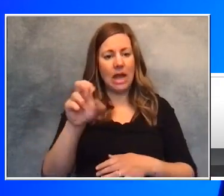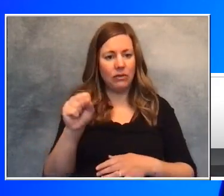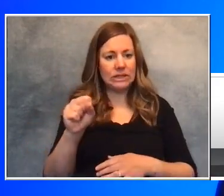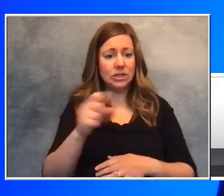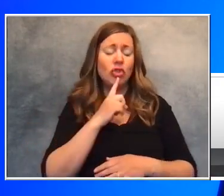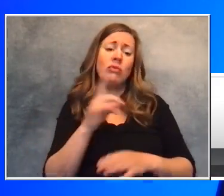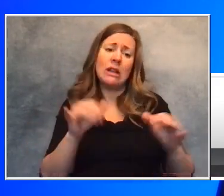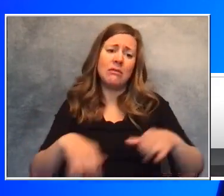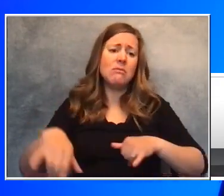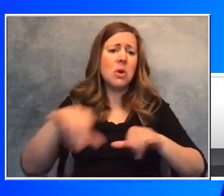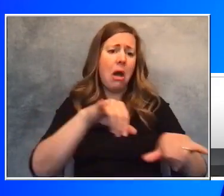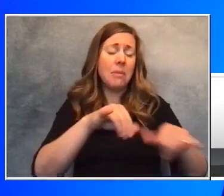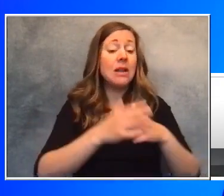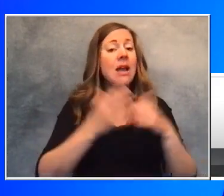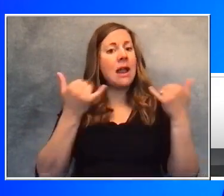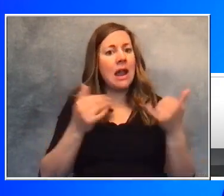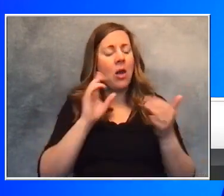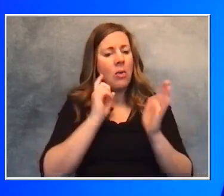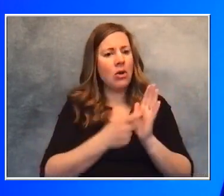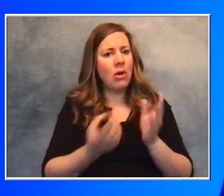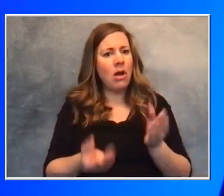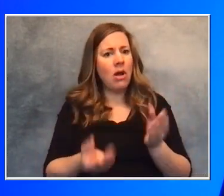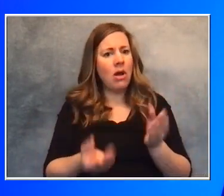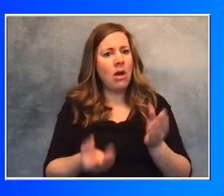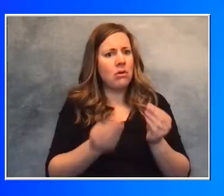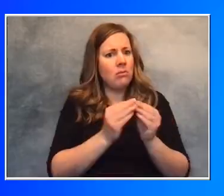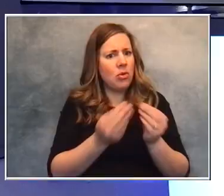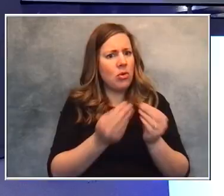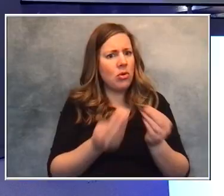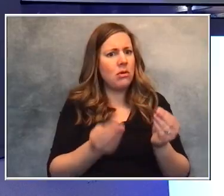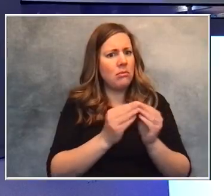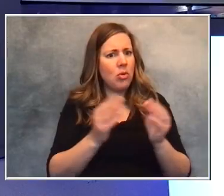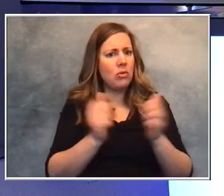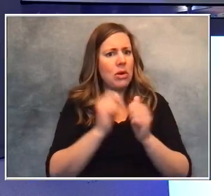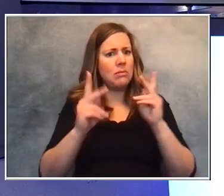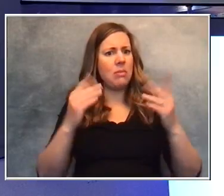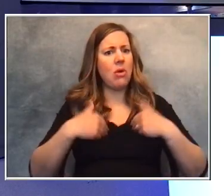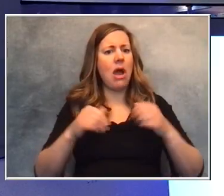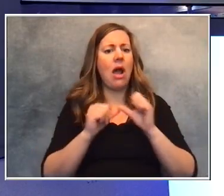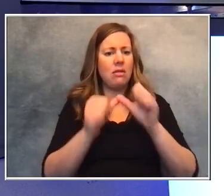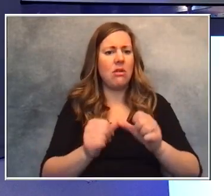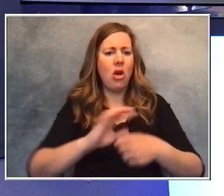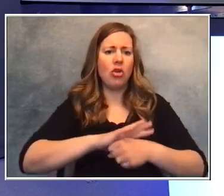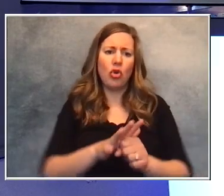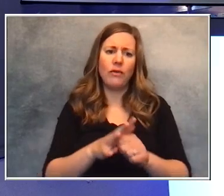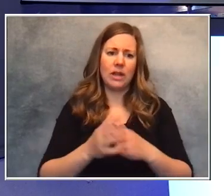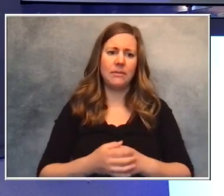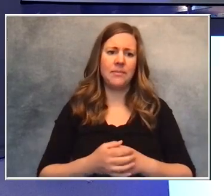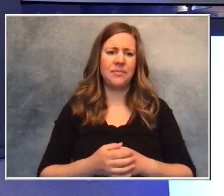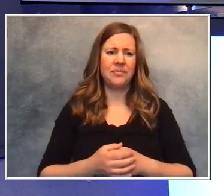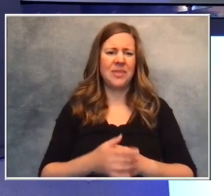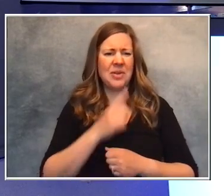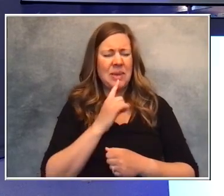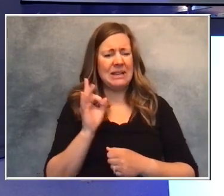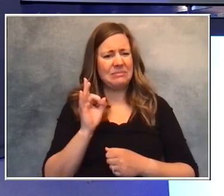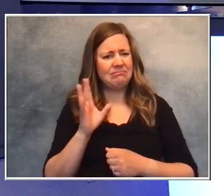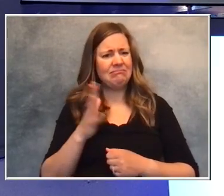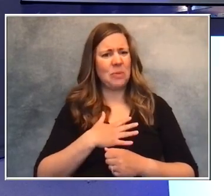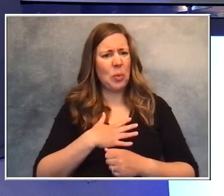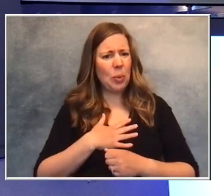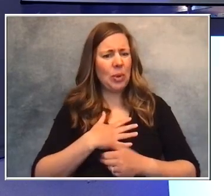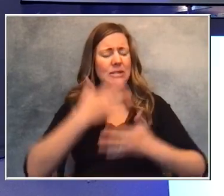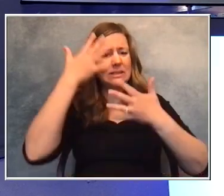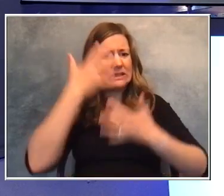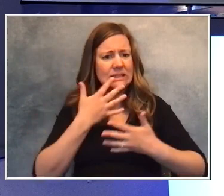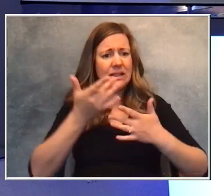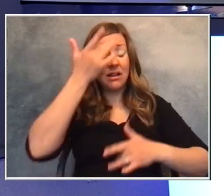seeing it more and more among patients who suffer from long COVID. Yeah, I mean, this is a pretty difficult and devastating illness because it can really affect you. You heard that one